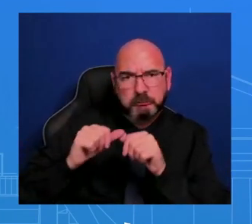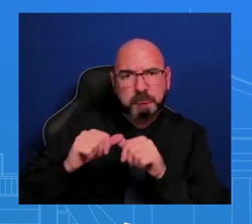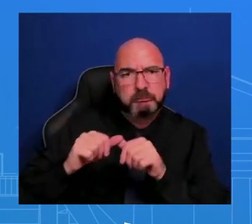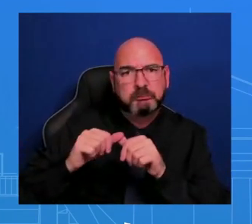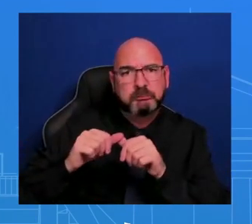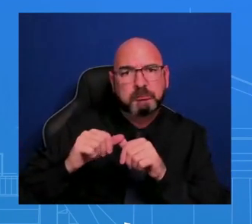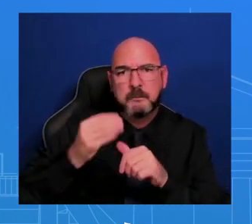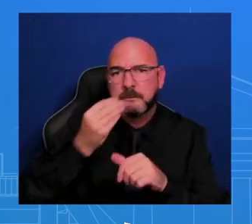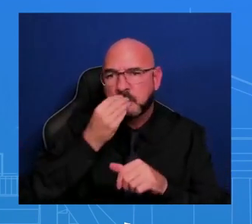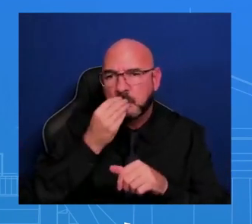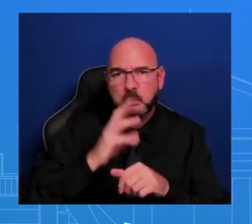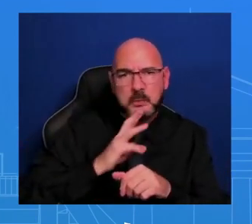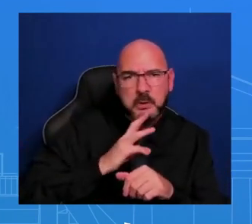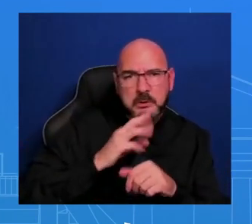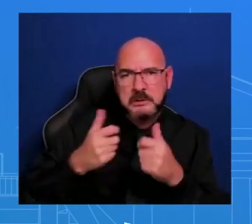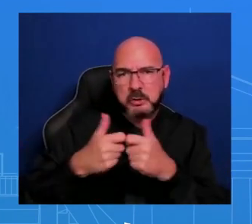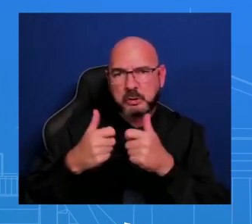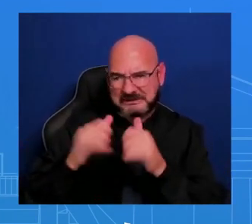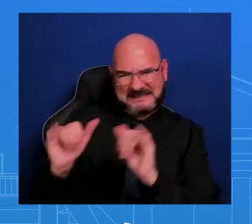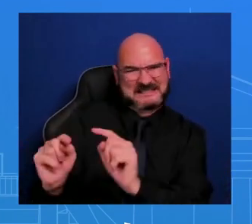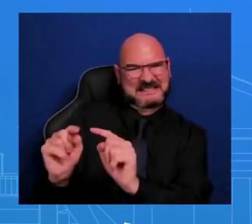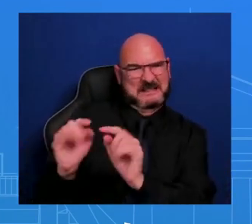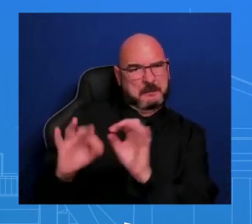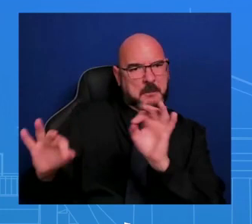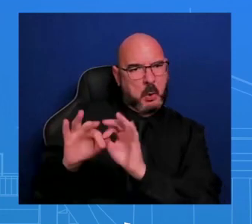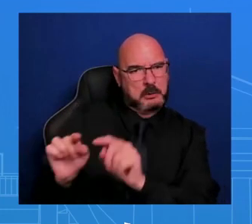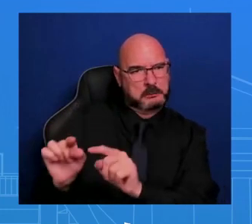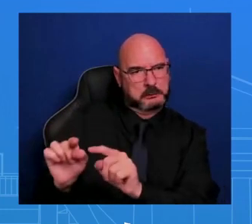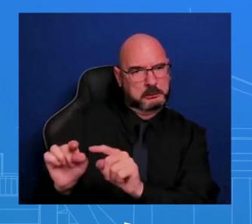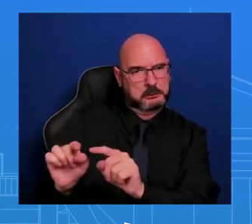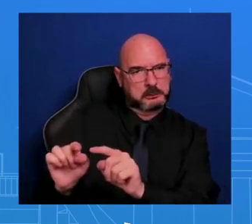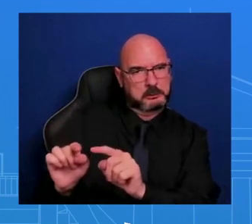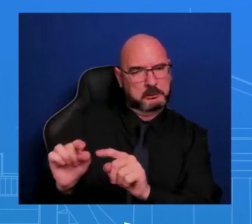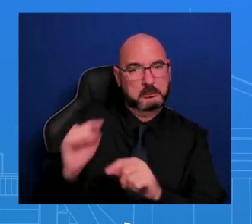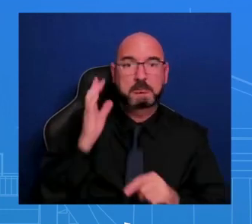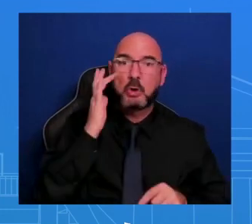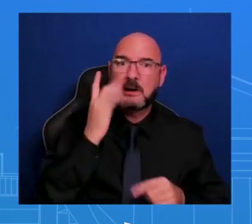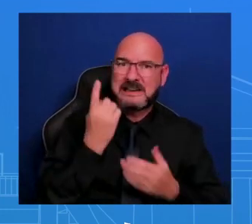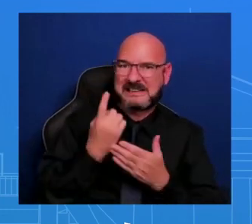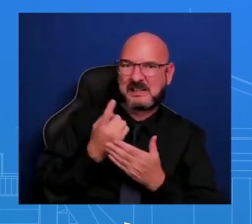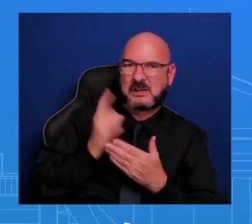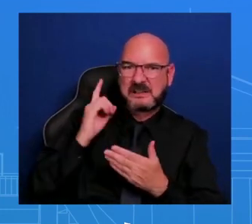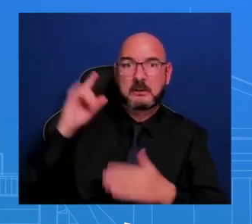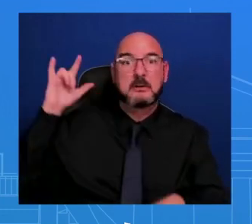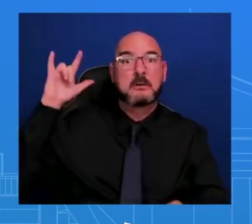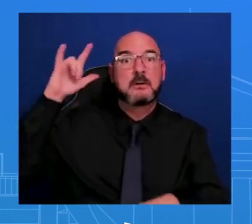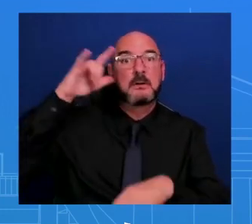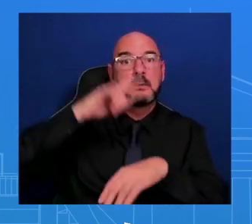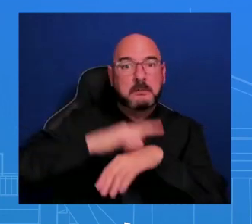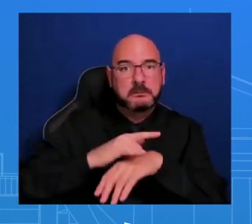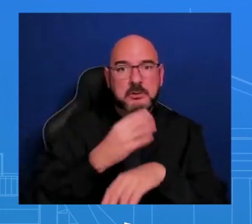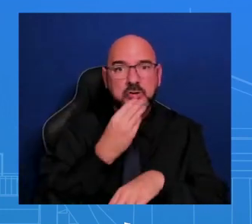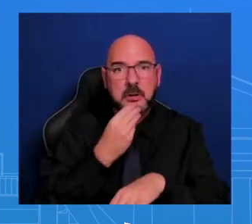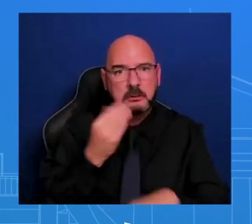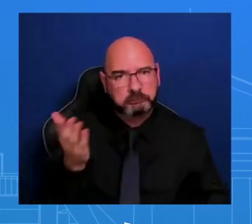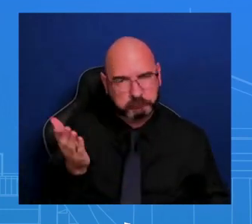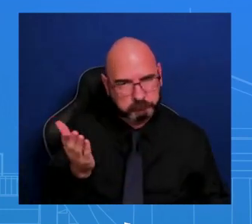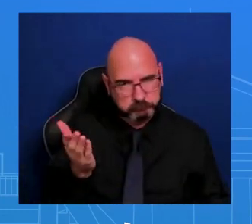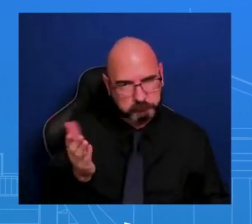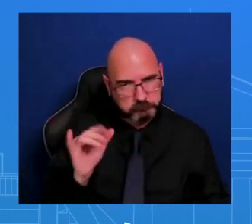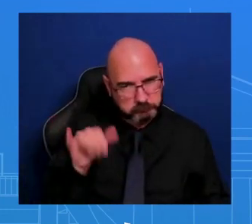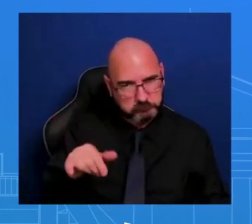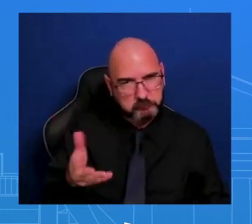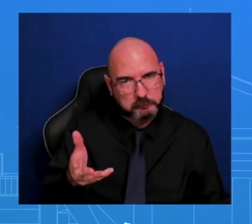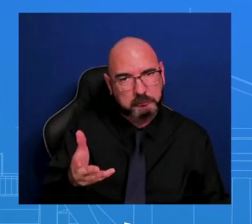why he worked so hard on this last trip last week to do exactly that by getting the Israelis and the Egyptians to agree for